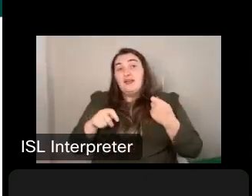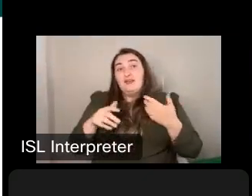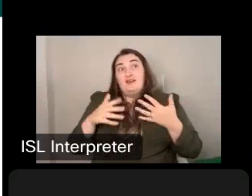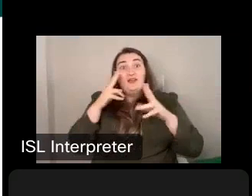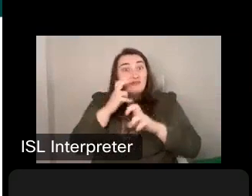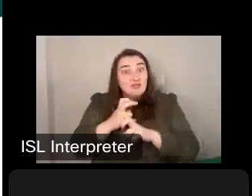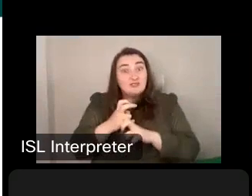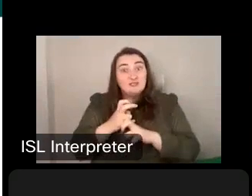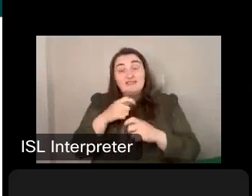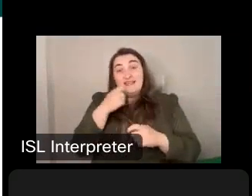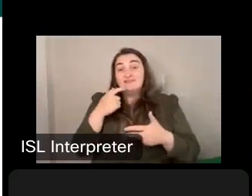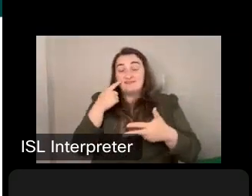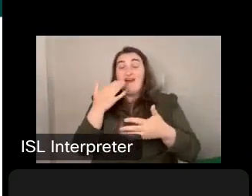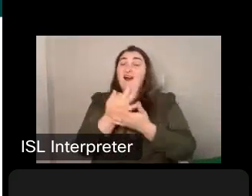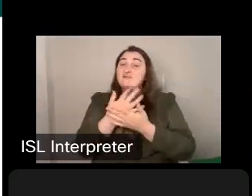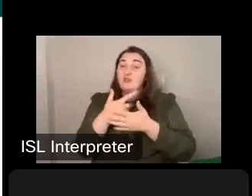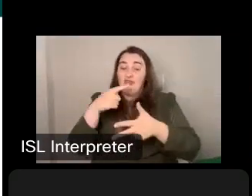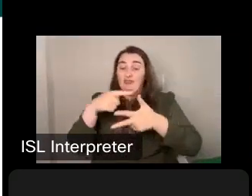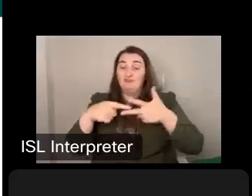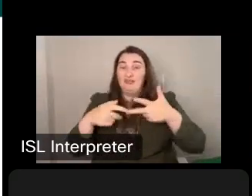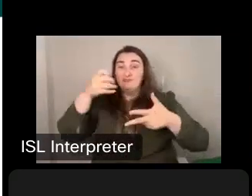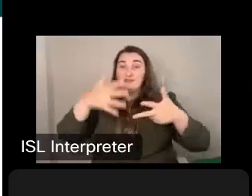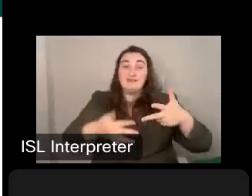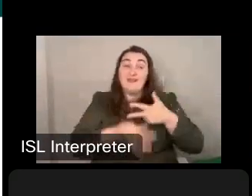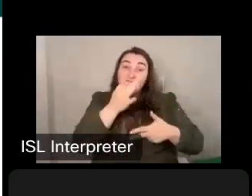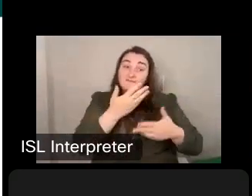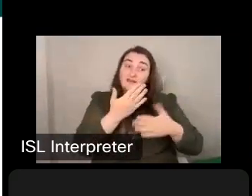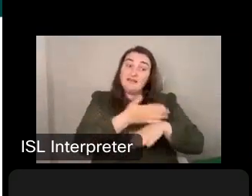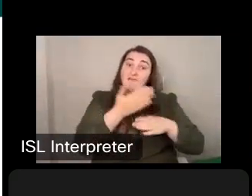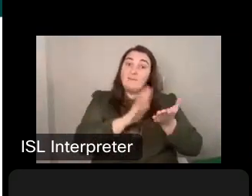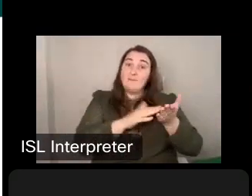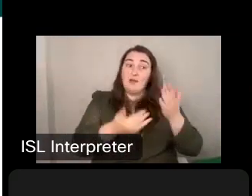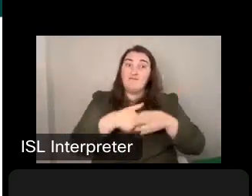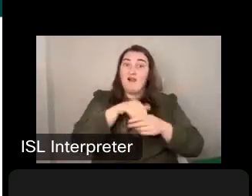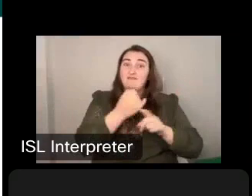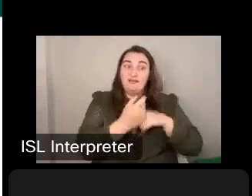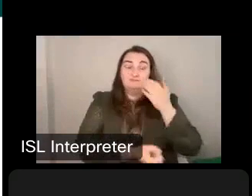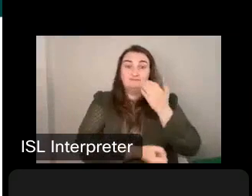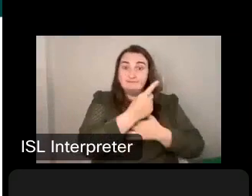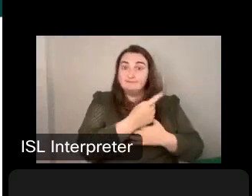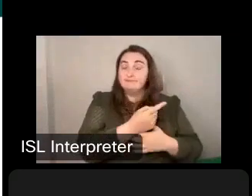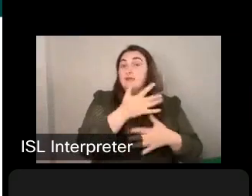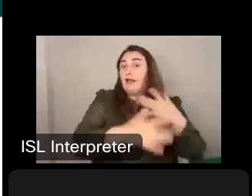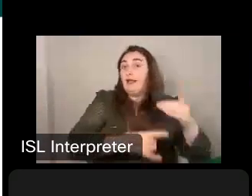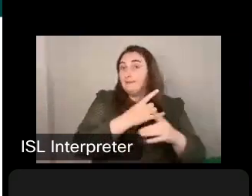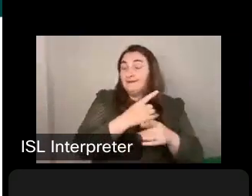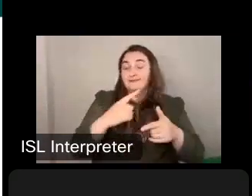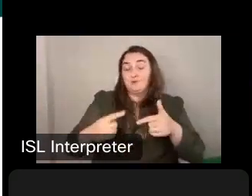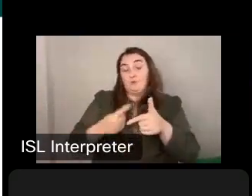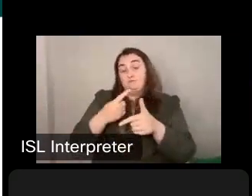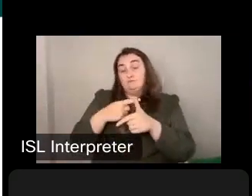three key outputs when a staff member is involved in an incident. So often